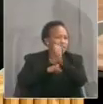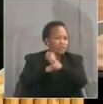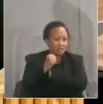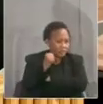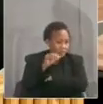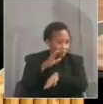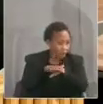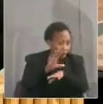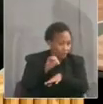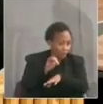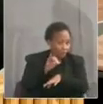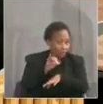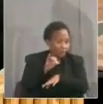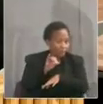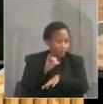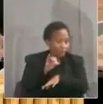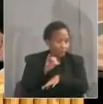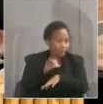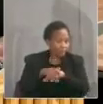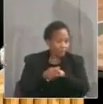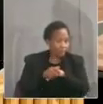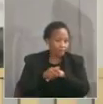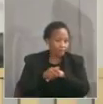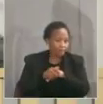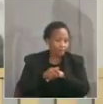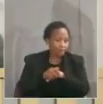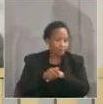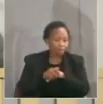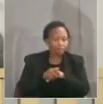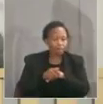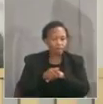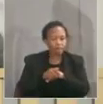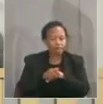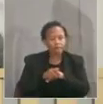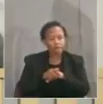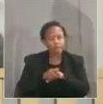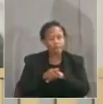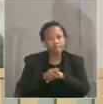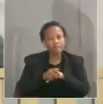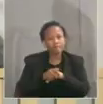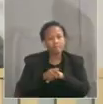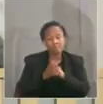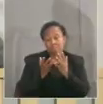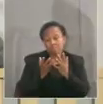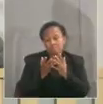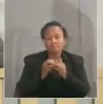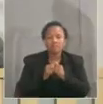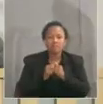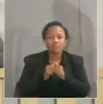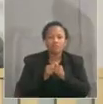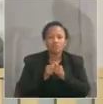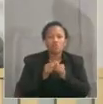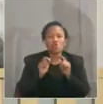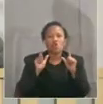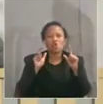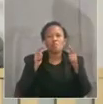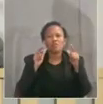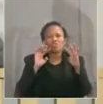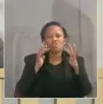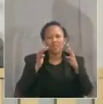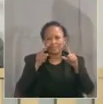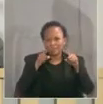organogram. So maybe then, commissioners, if I may indicate